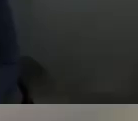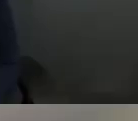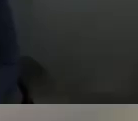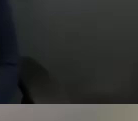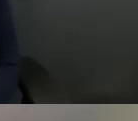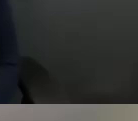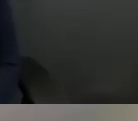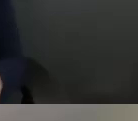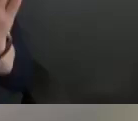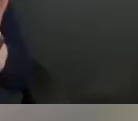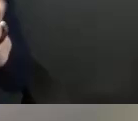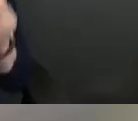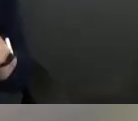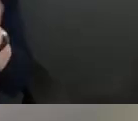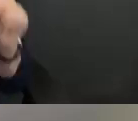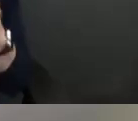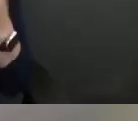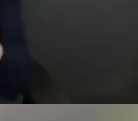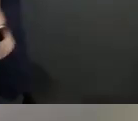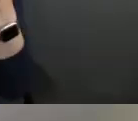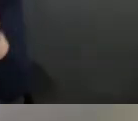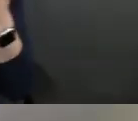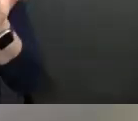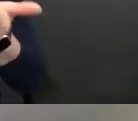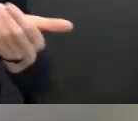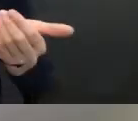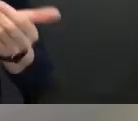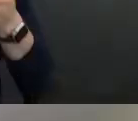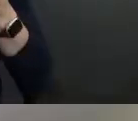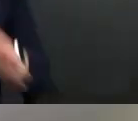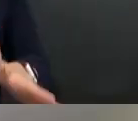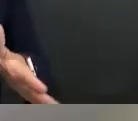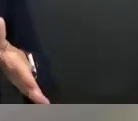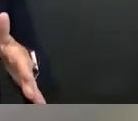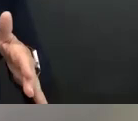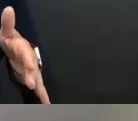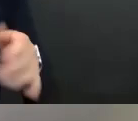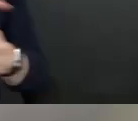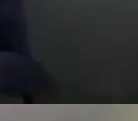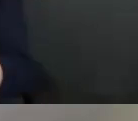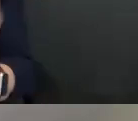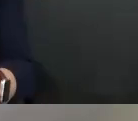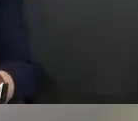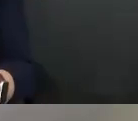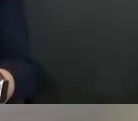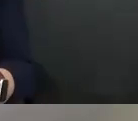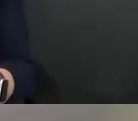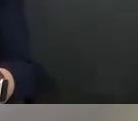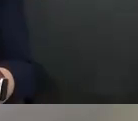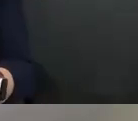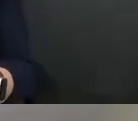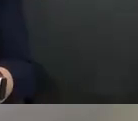little confusing. I think the easiest way is for you to include that kind